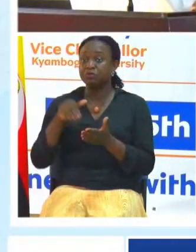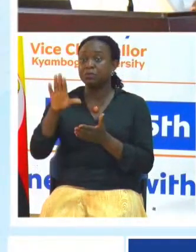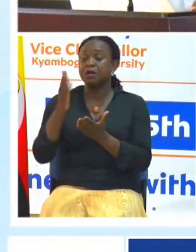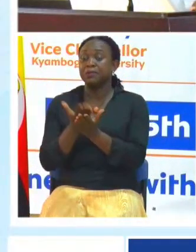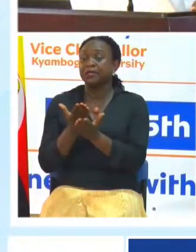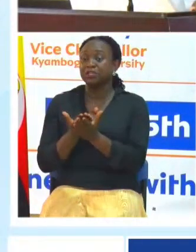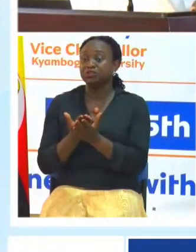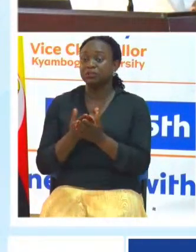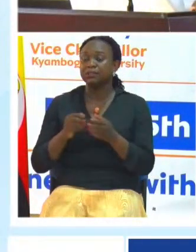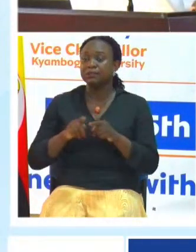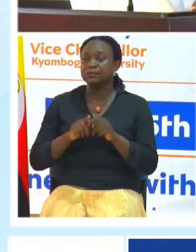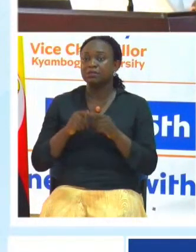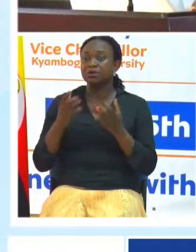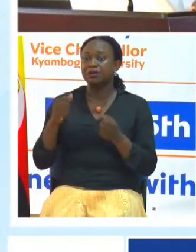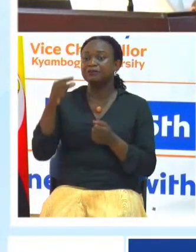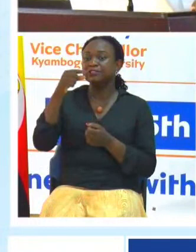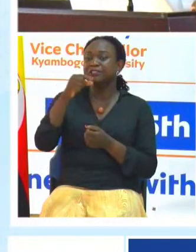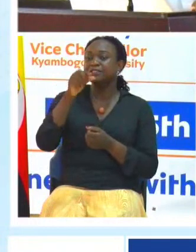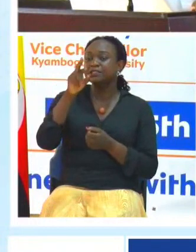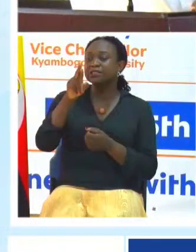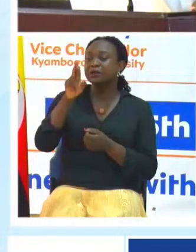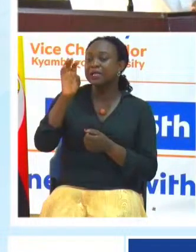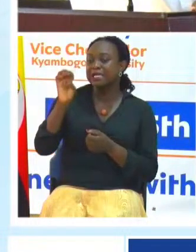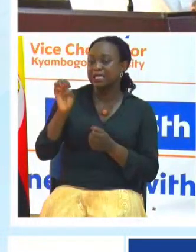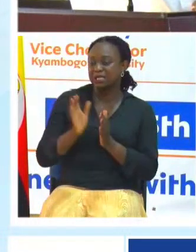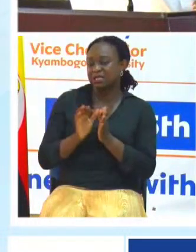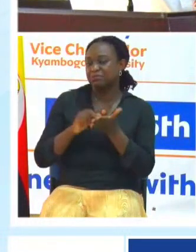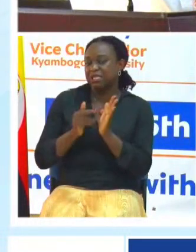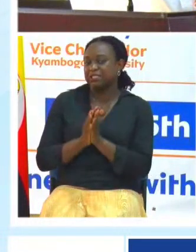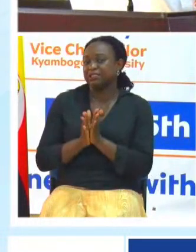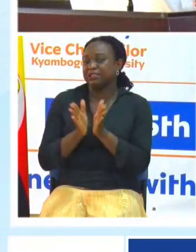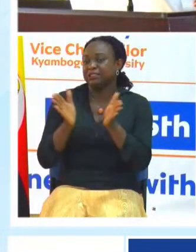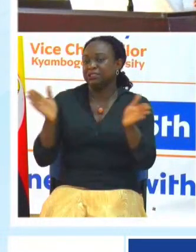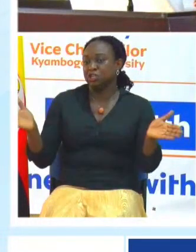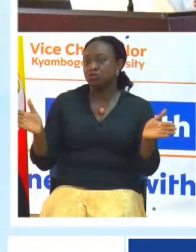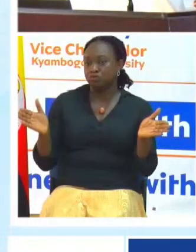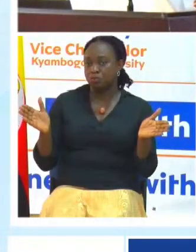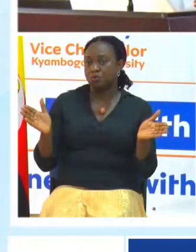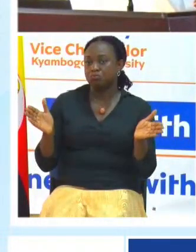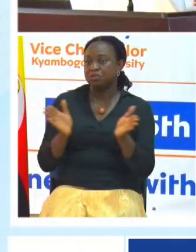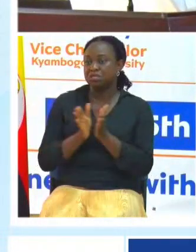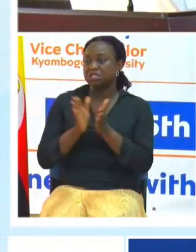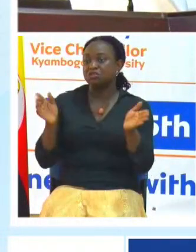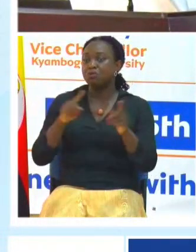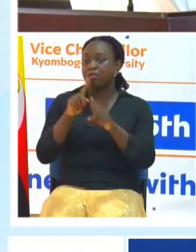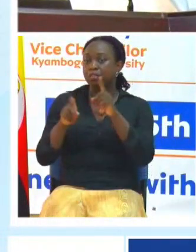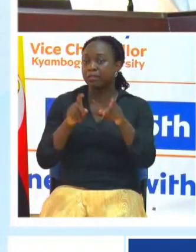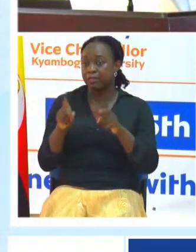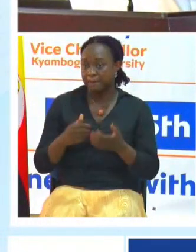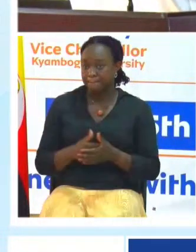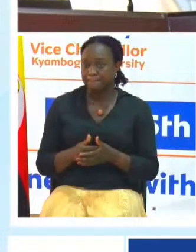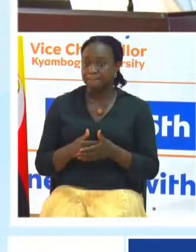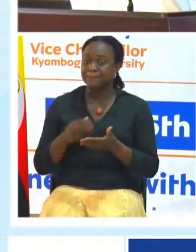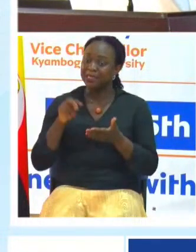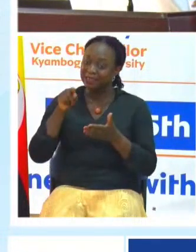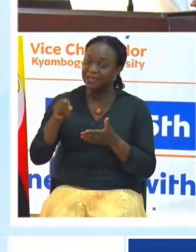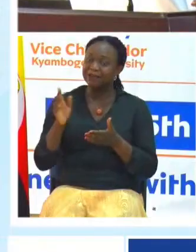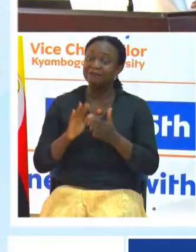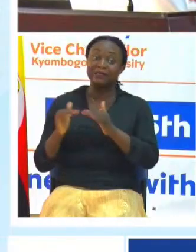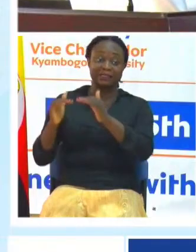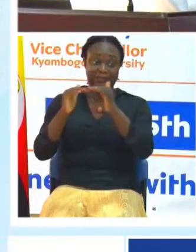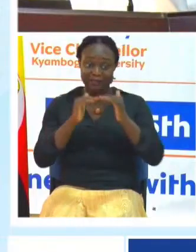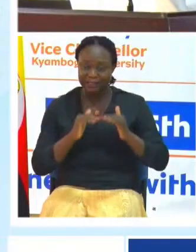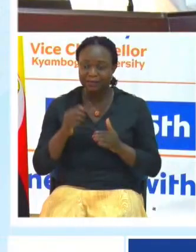And also there is what we call GRE. This is a general record examination. So this is a standardized